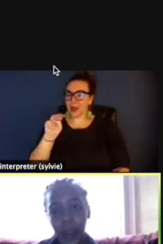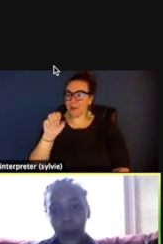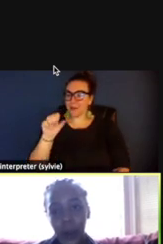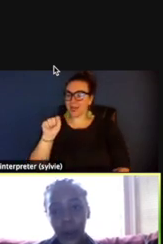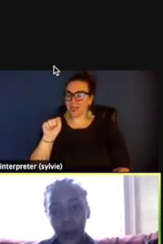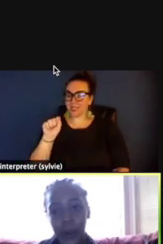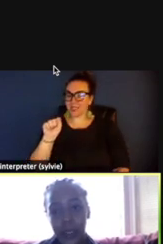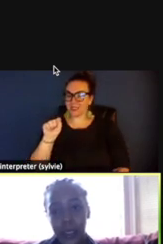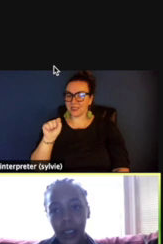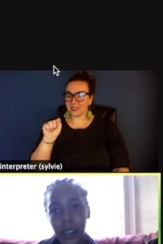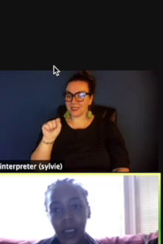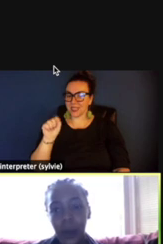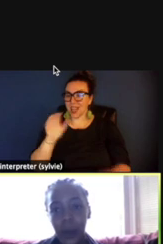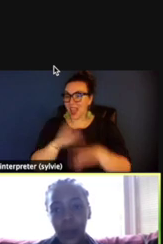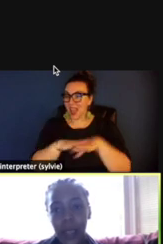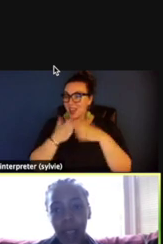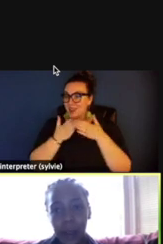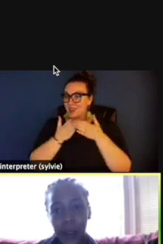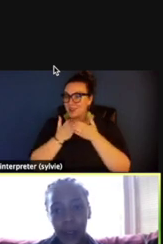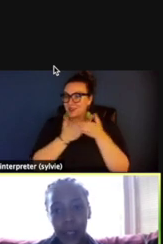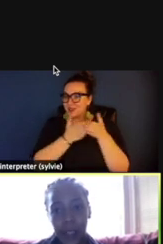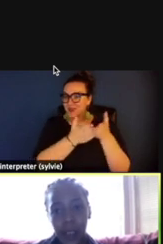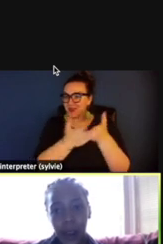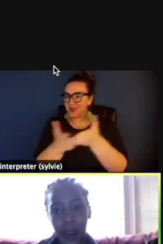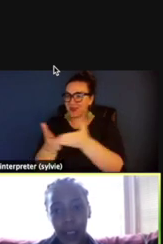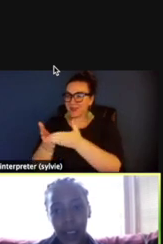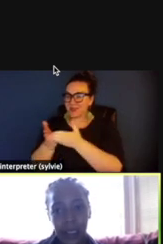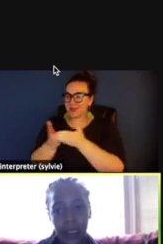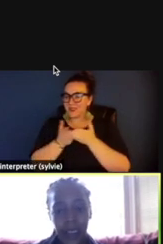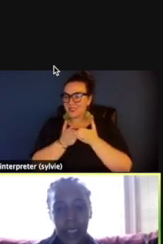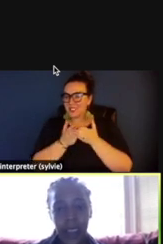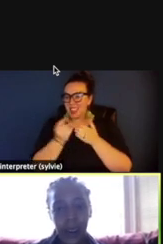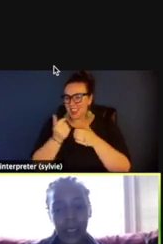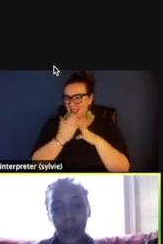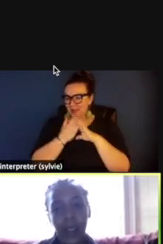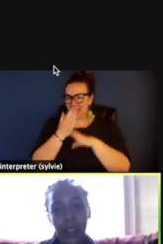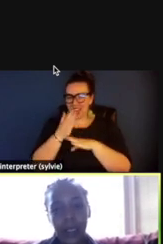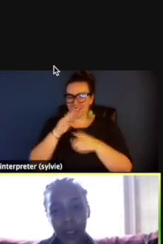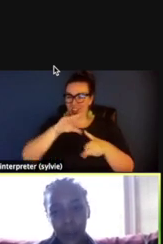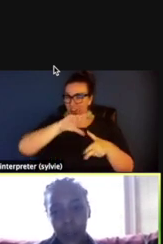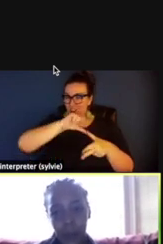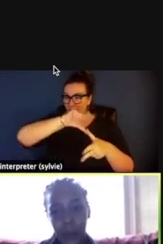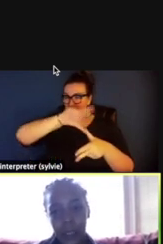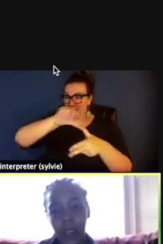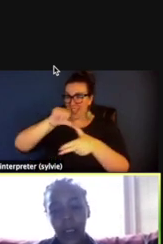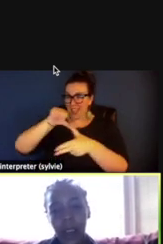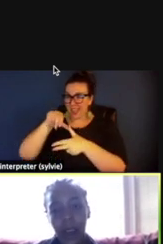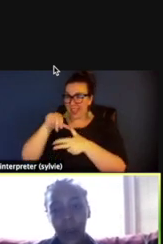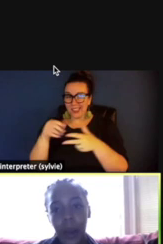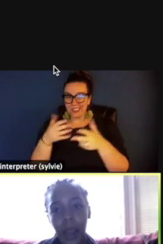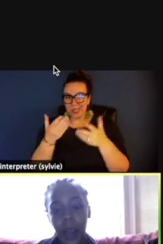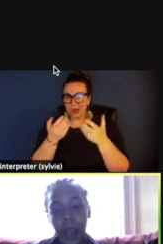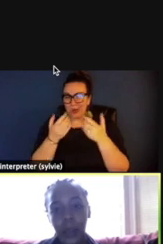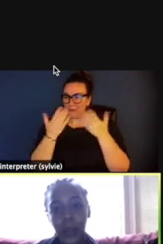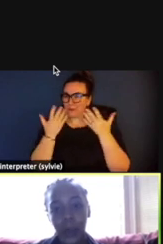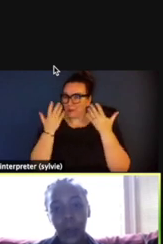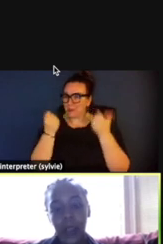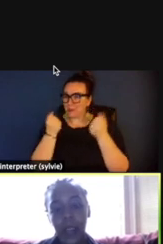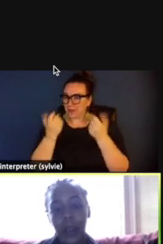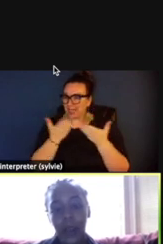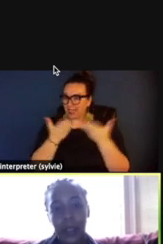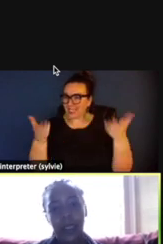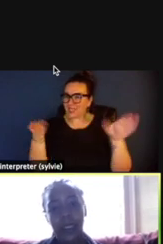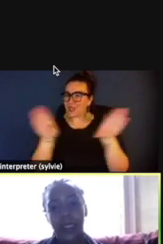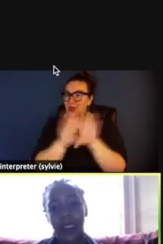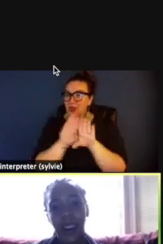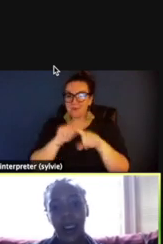On a cruise. It was shortly after the hurricane that hit the area, so a lot of the stuff was closed. But I got to swim with